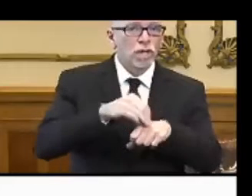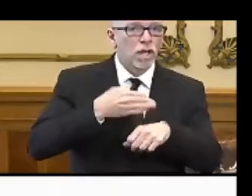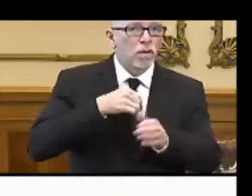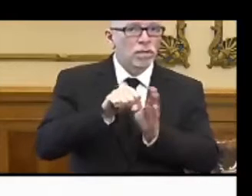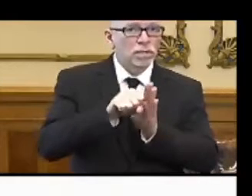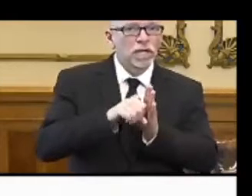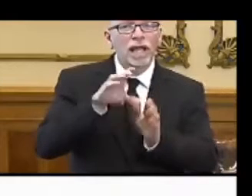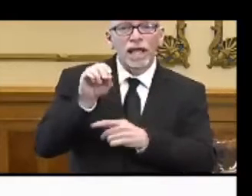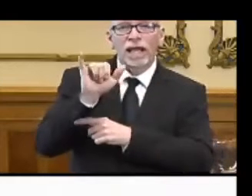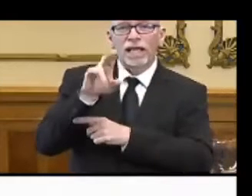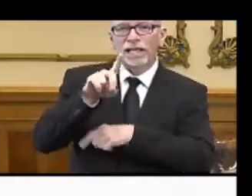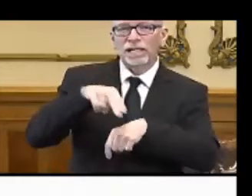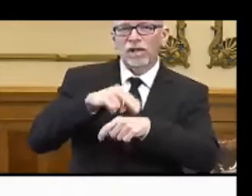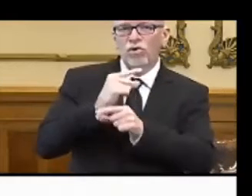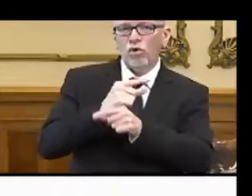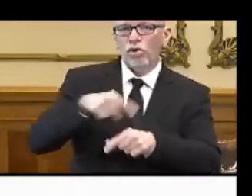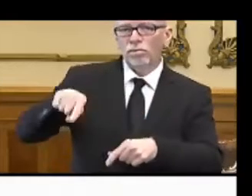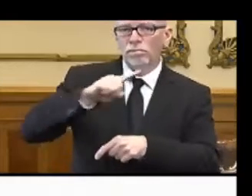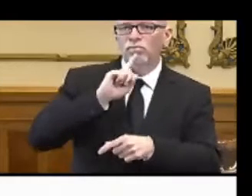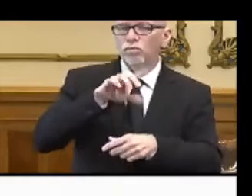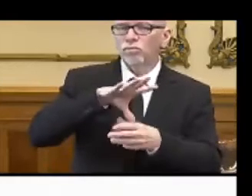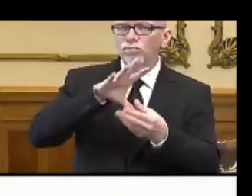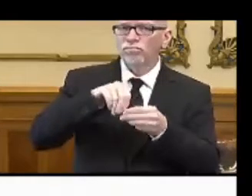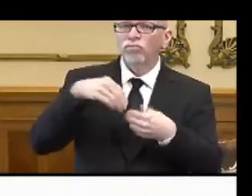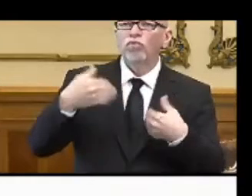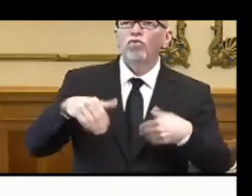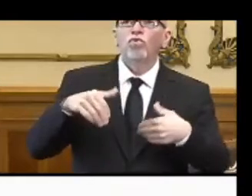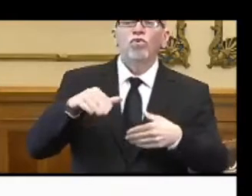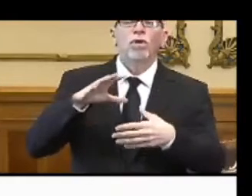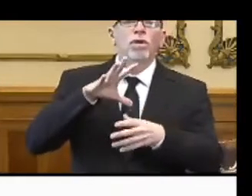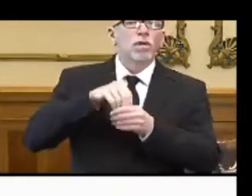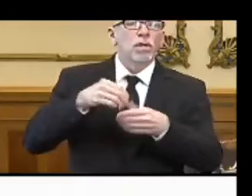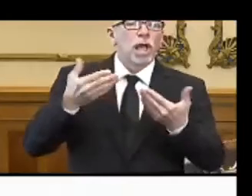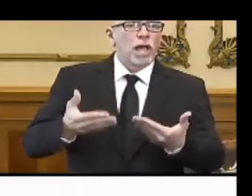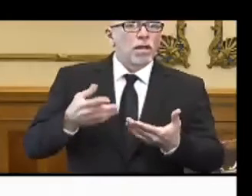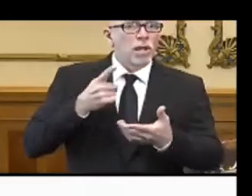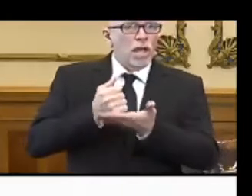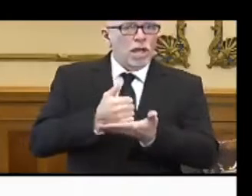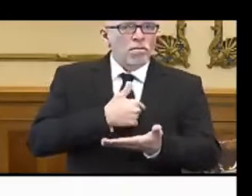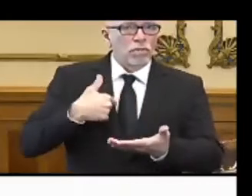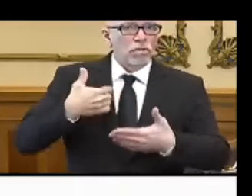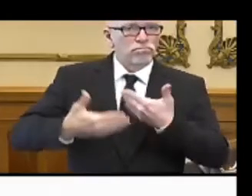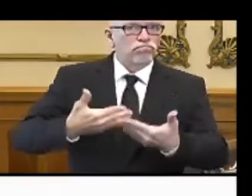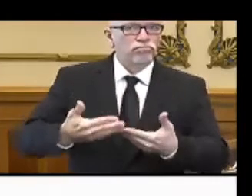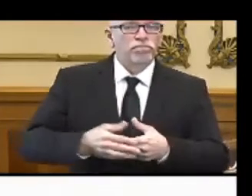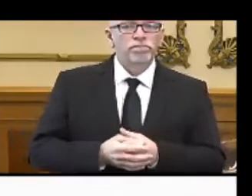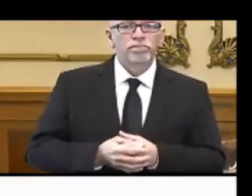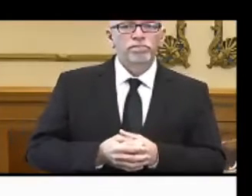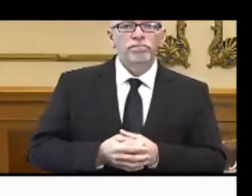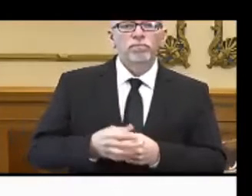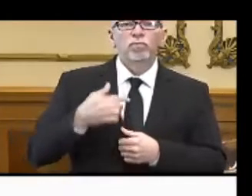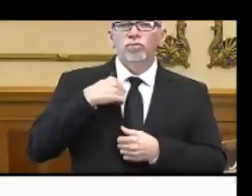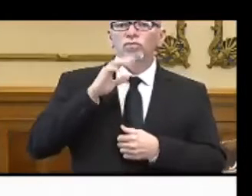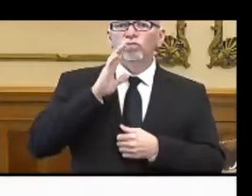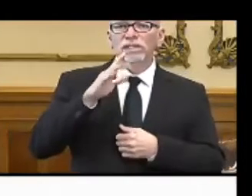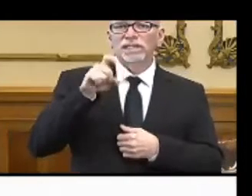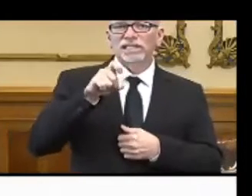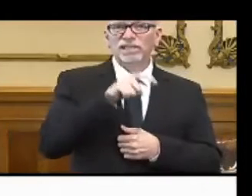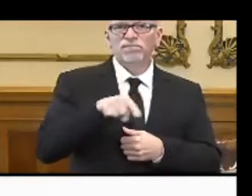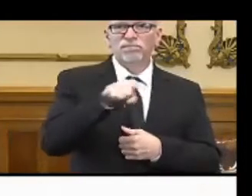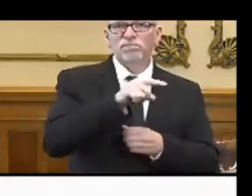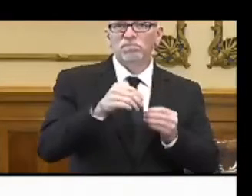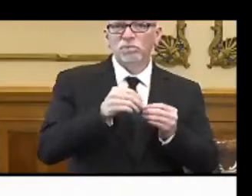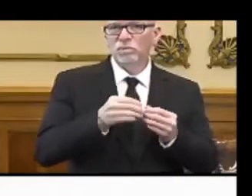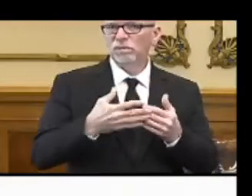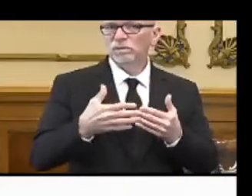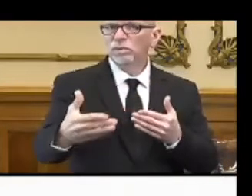Indiana National Guard. Thank you all so much for your partnerships in this endeavor. We're going to need you even more in the coming